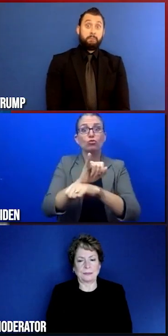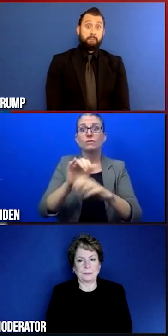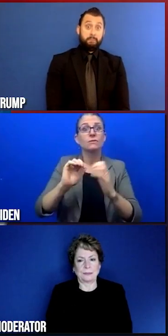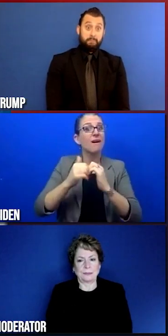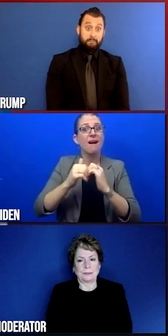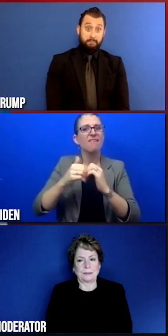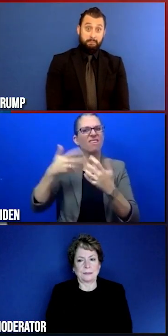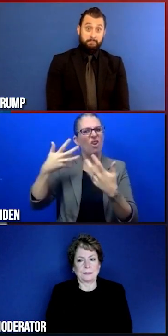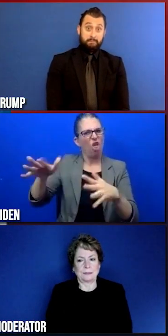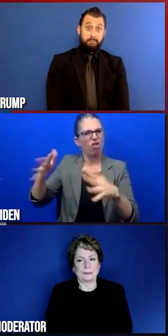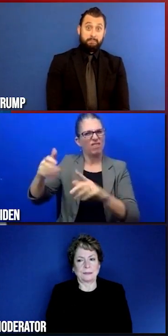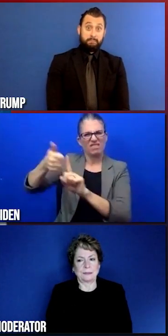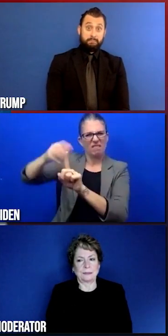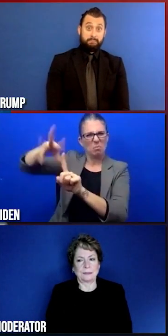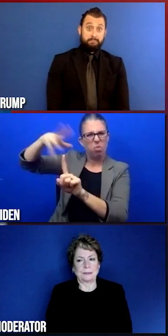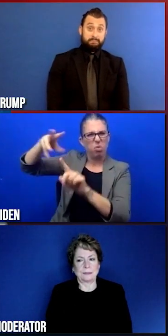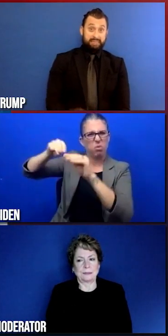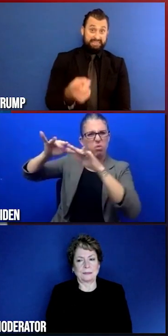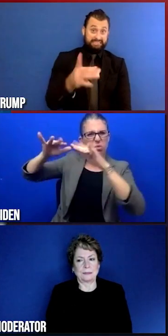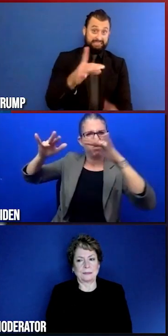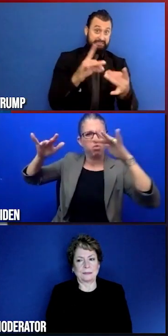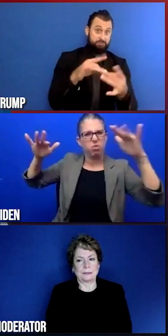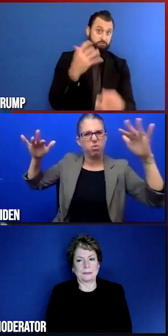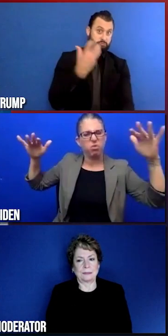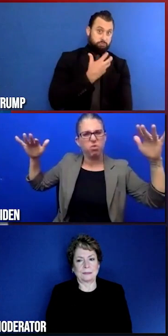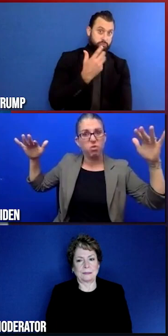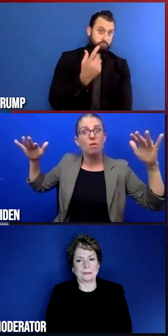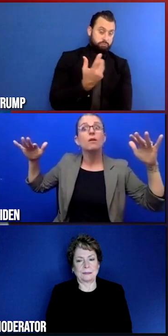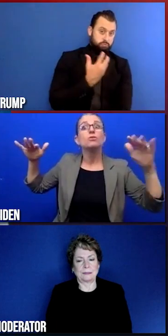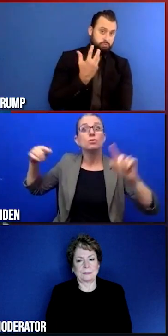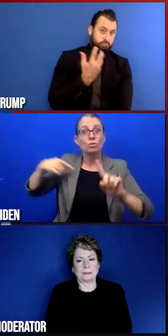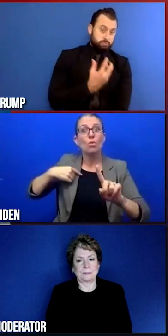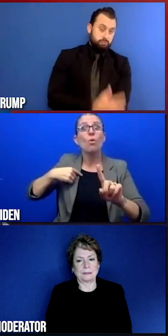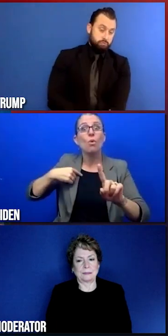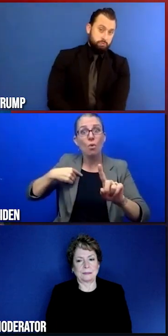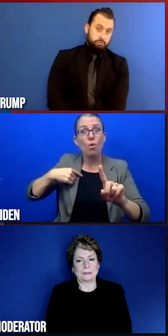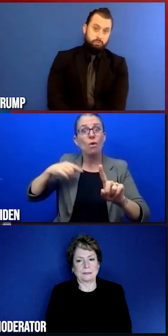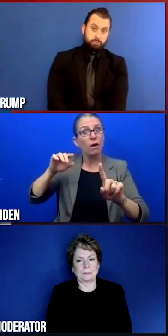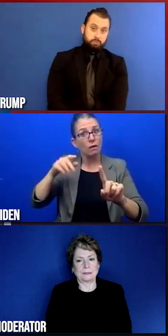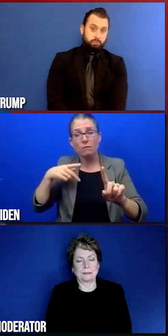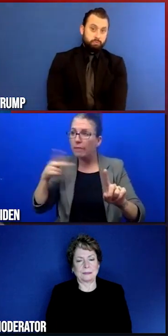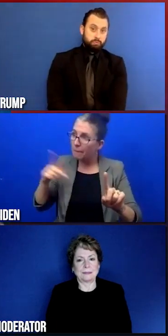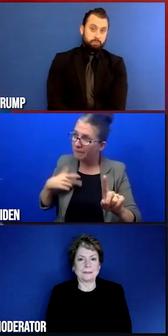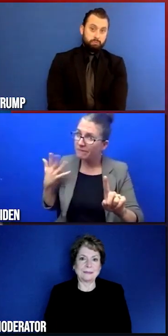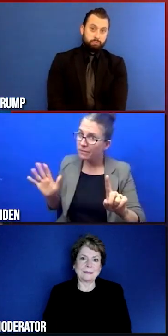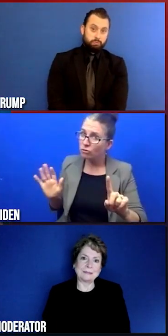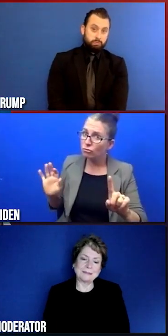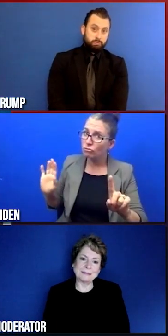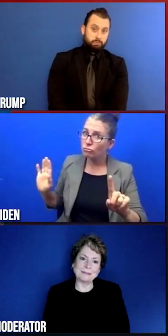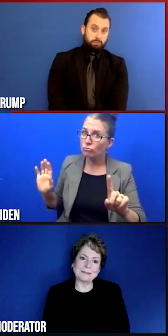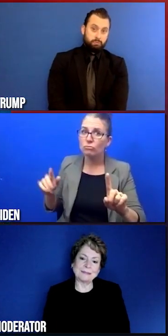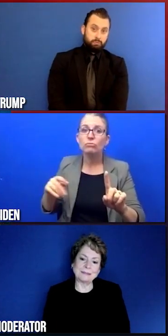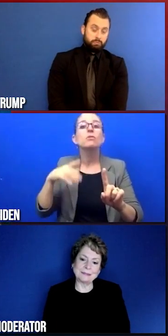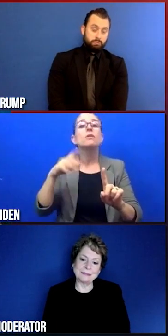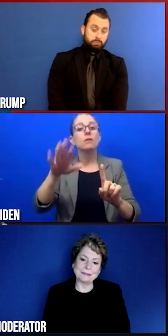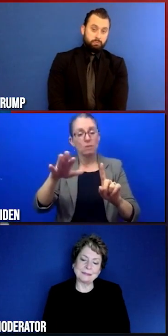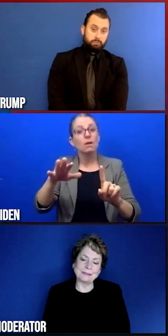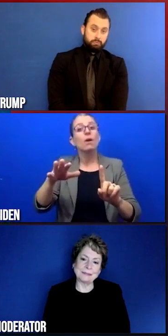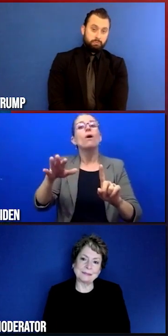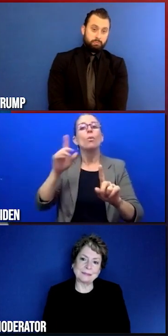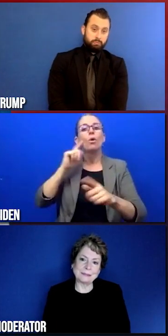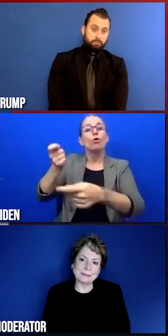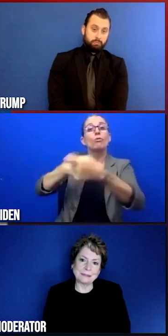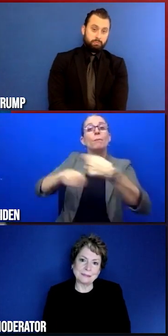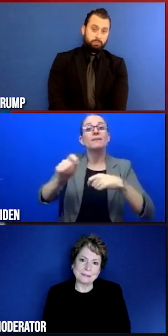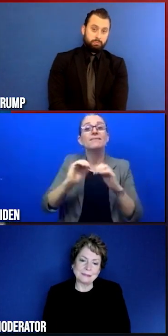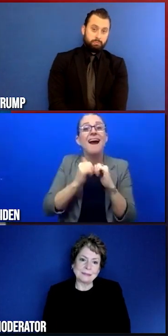that. Well, if you let me finish the statement, because it has to be replaced by renewable energy over time. And I'd